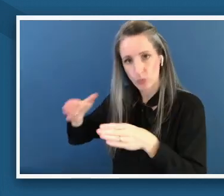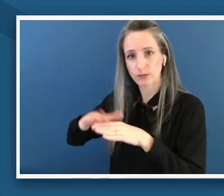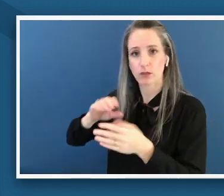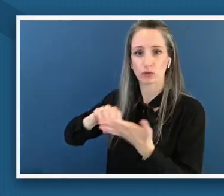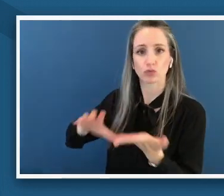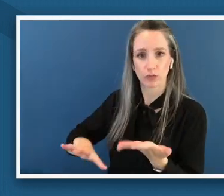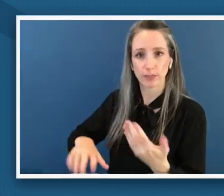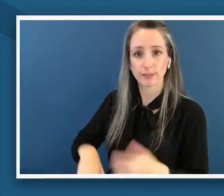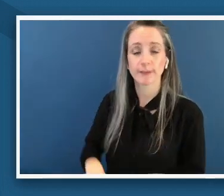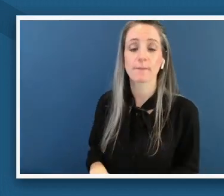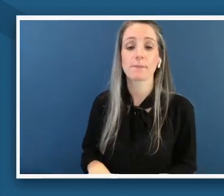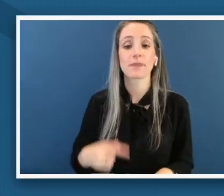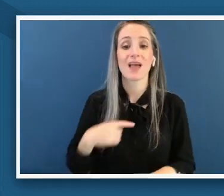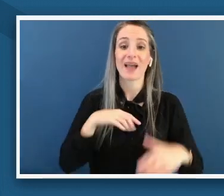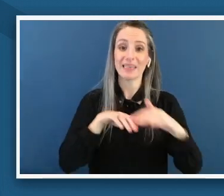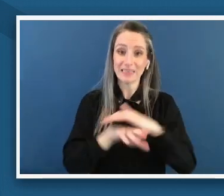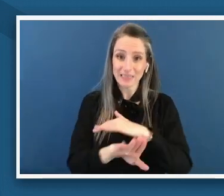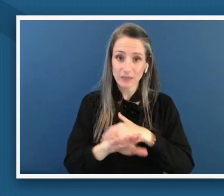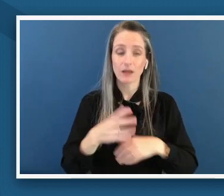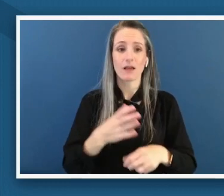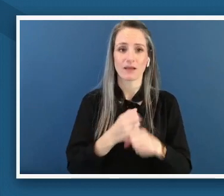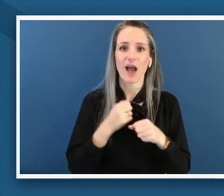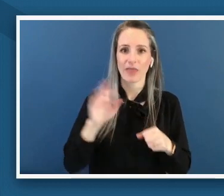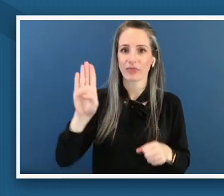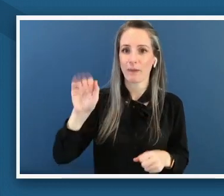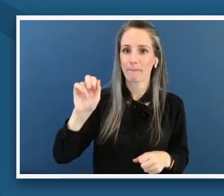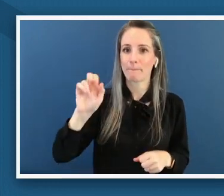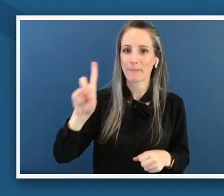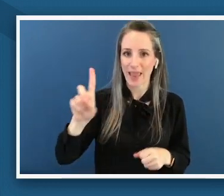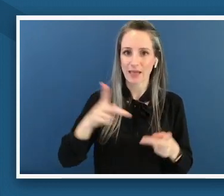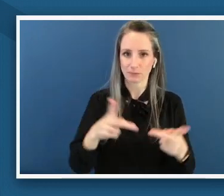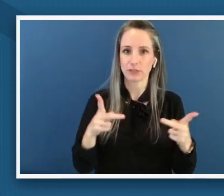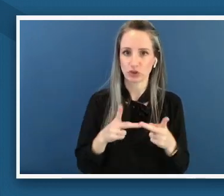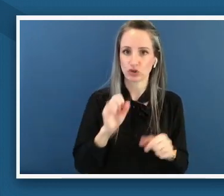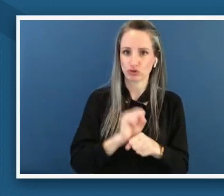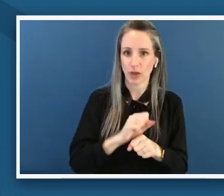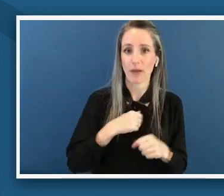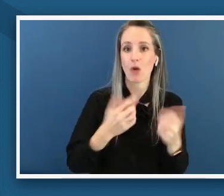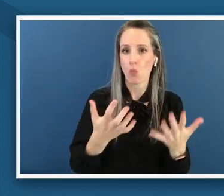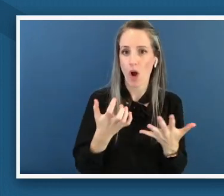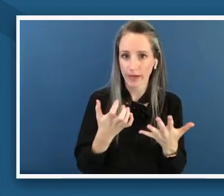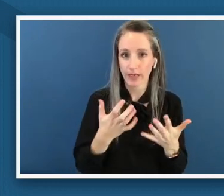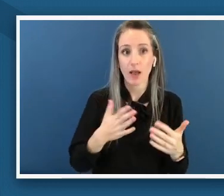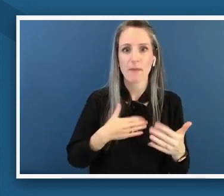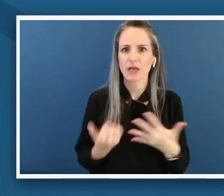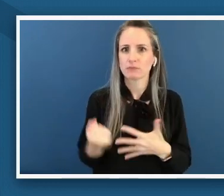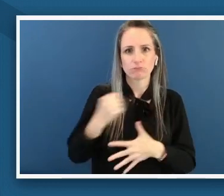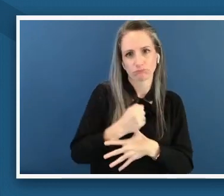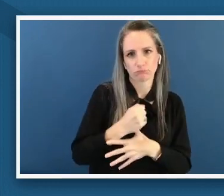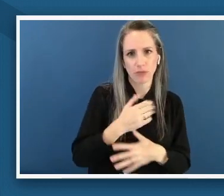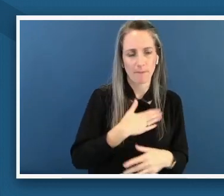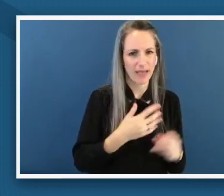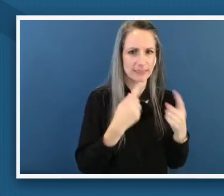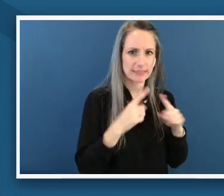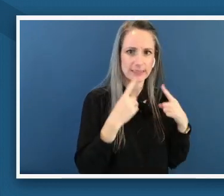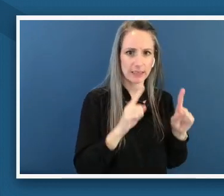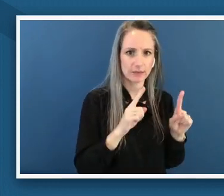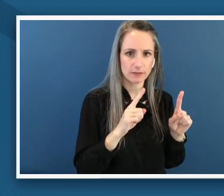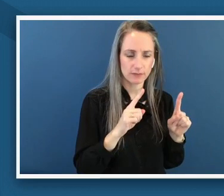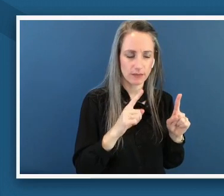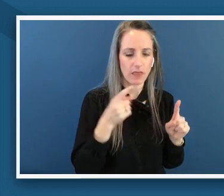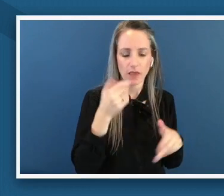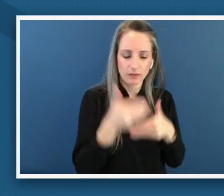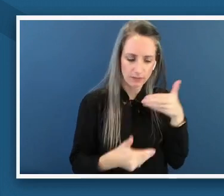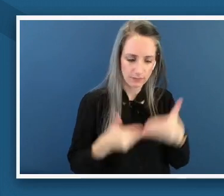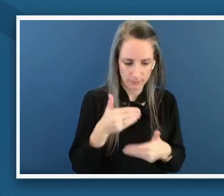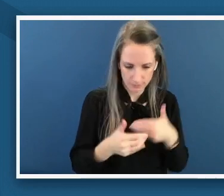that I wanted, and it was really about my success in the beginning. And so the question is, who is it really about? That's what I had to learn, that it's